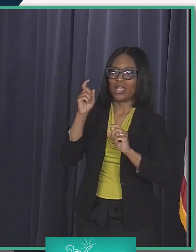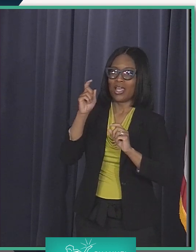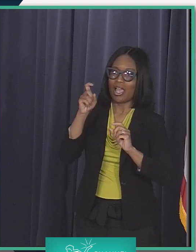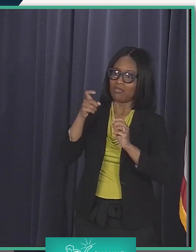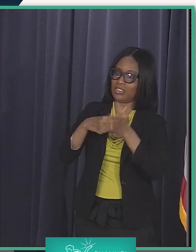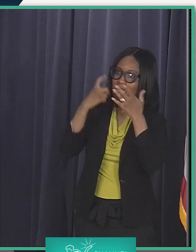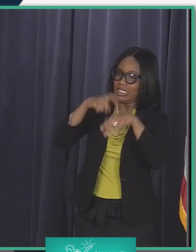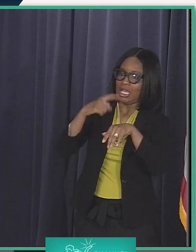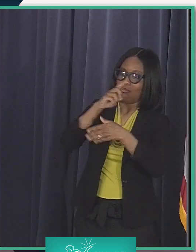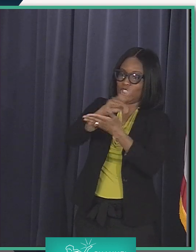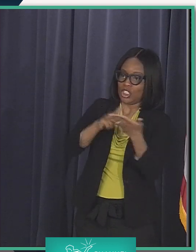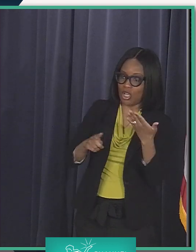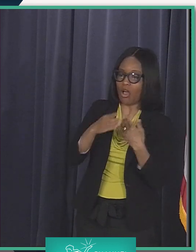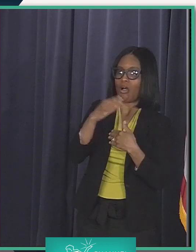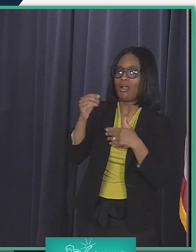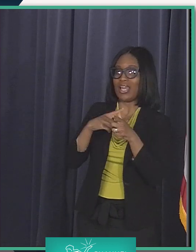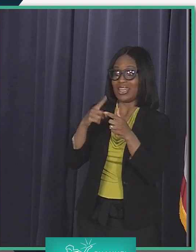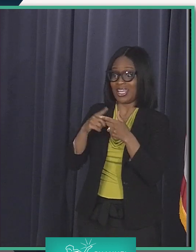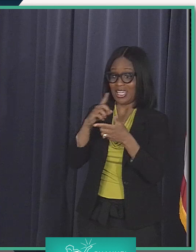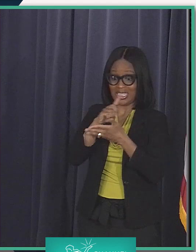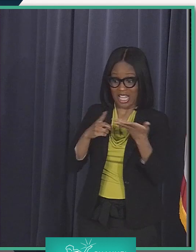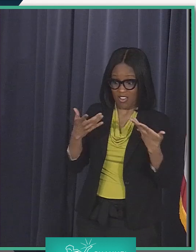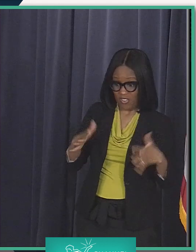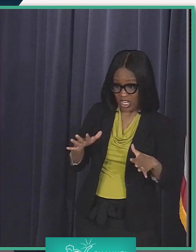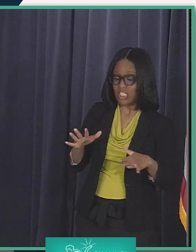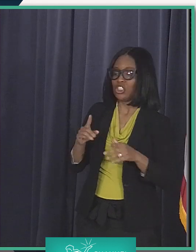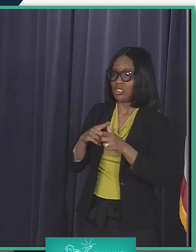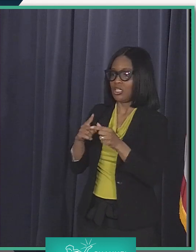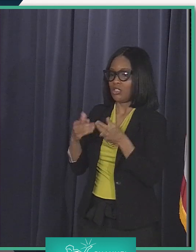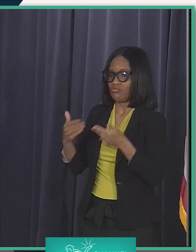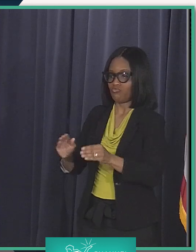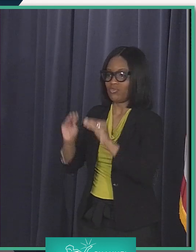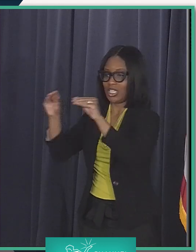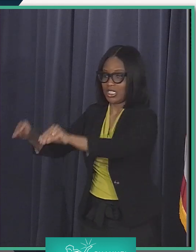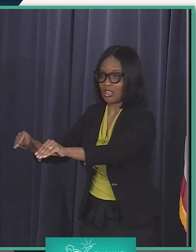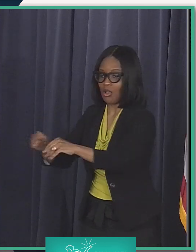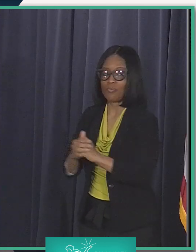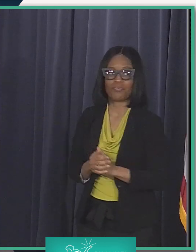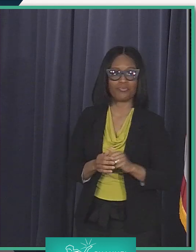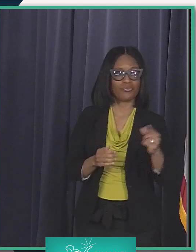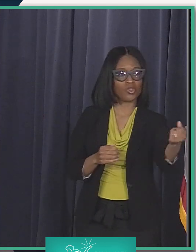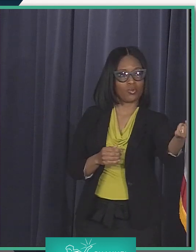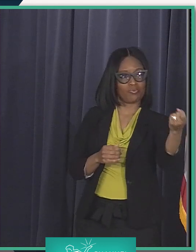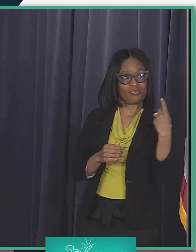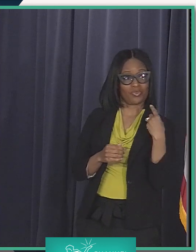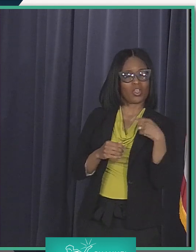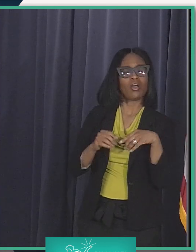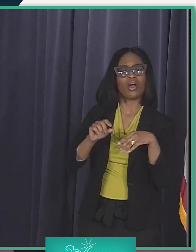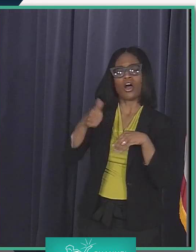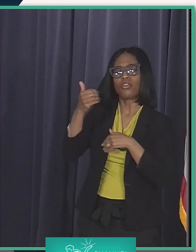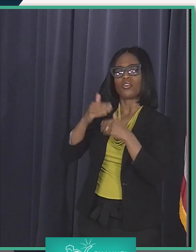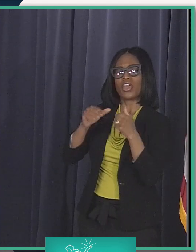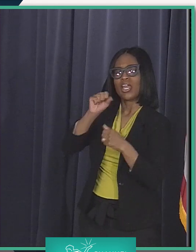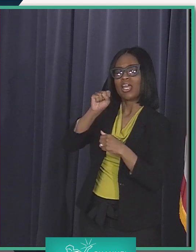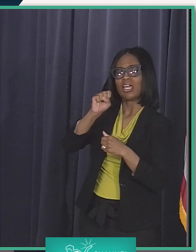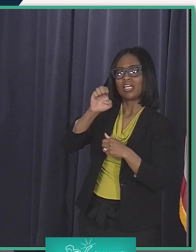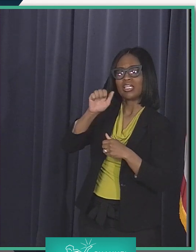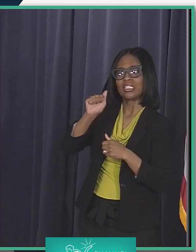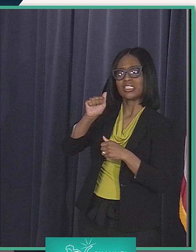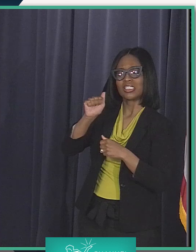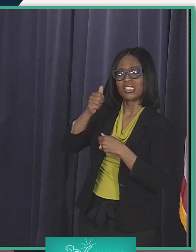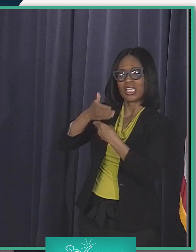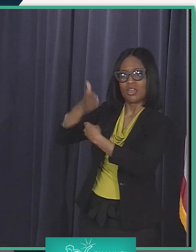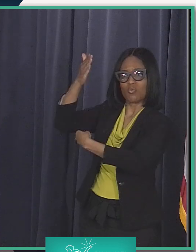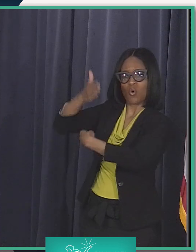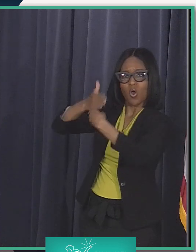then install based on overcoming those legal challenges. Sure, and beyond like the seawall issue, is the city considering looking at